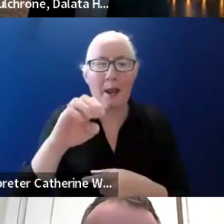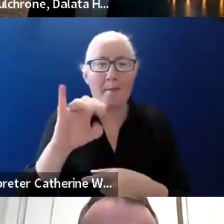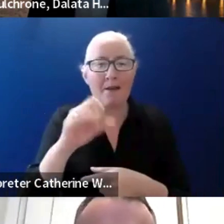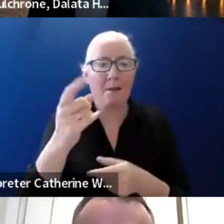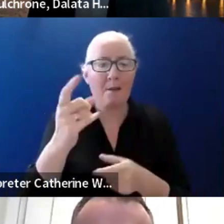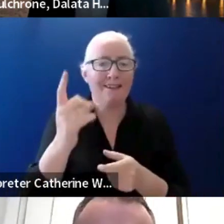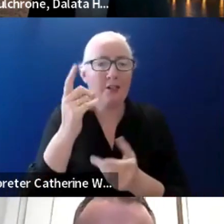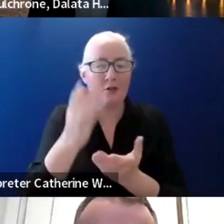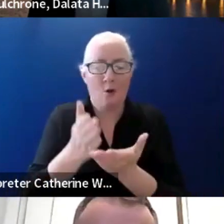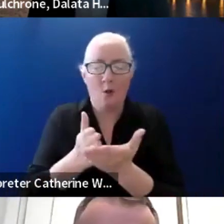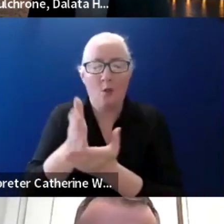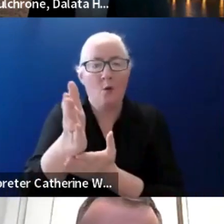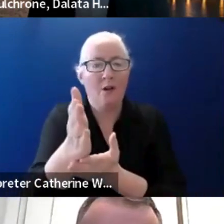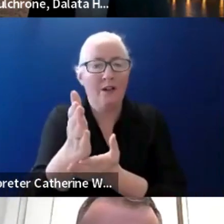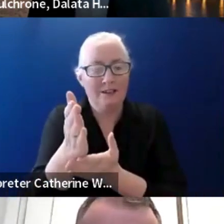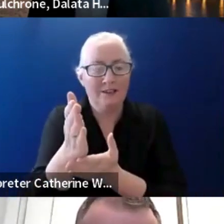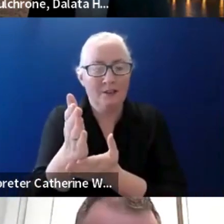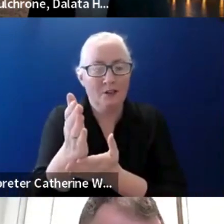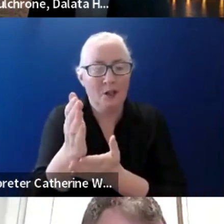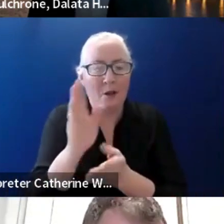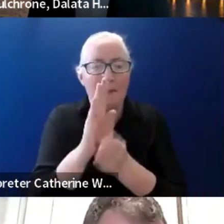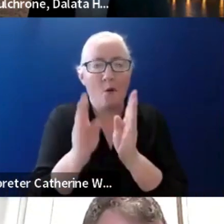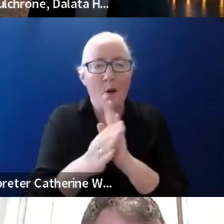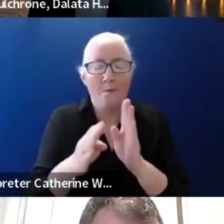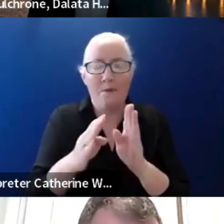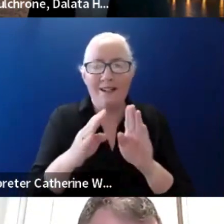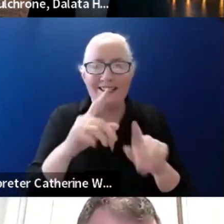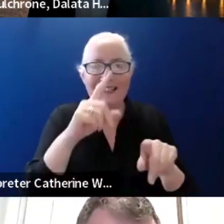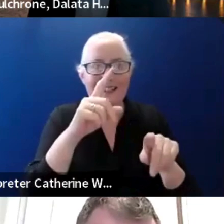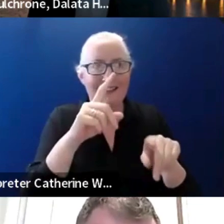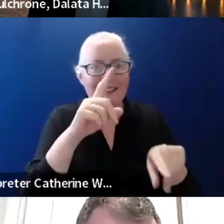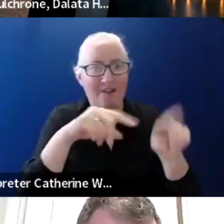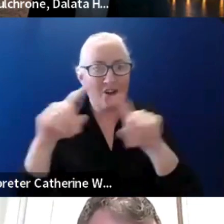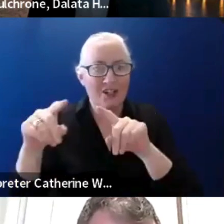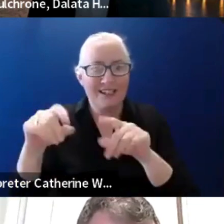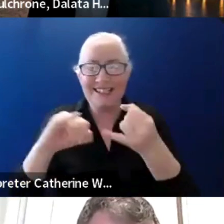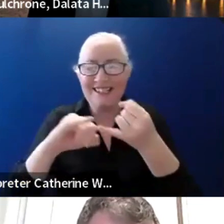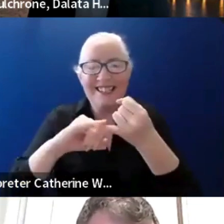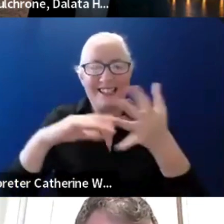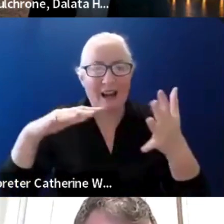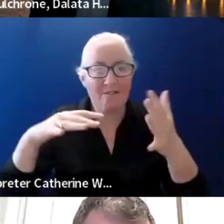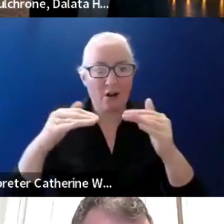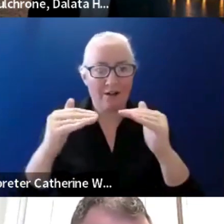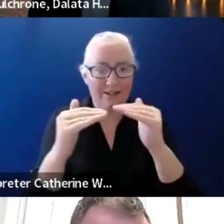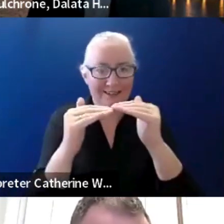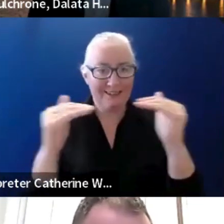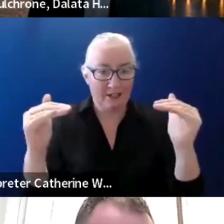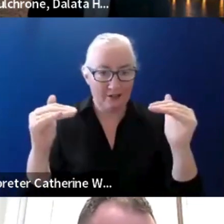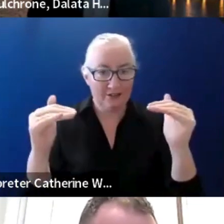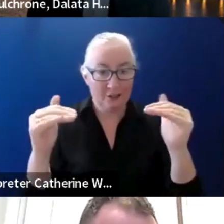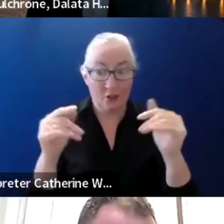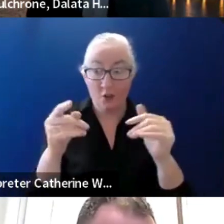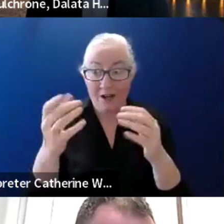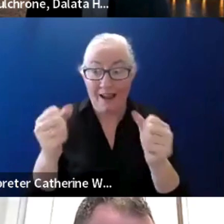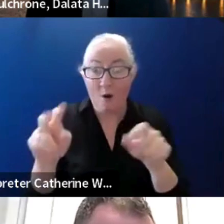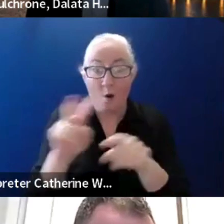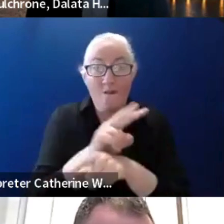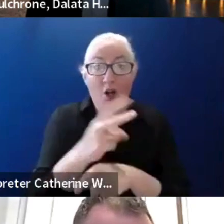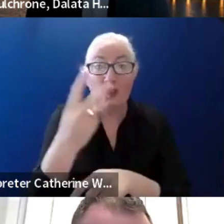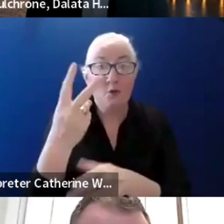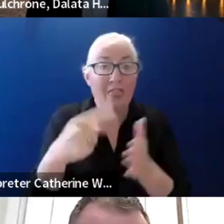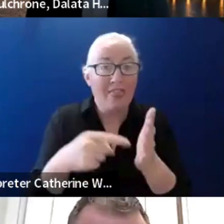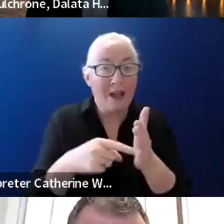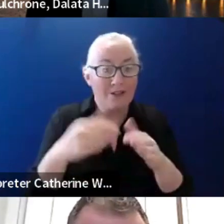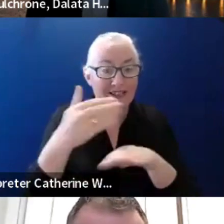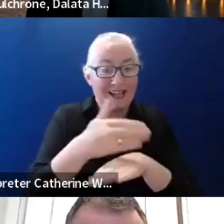in achieving the Investor in Diversity Silver standard. And I know that you have over 2,000 employees